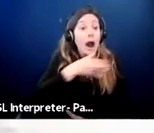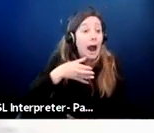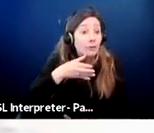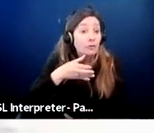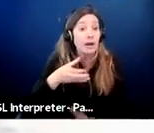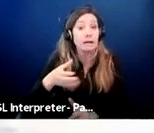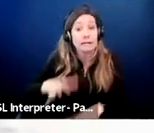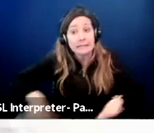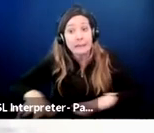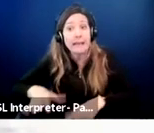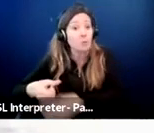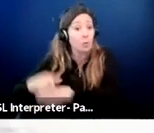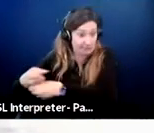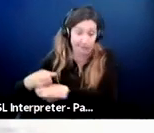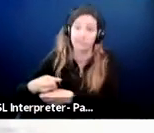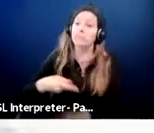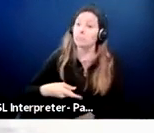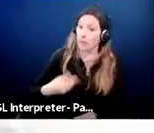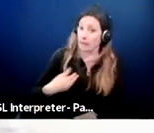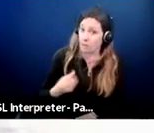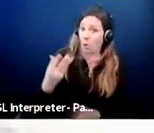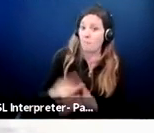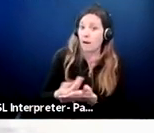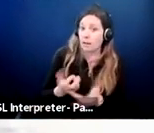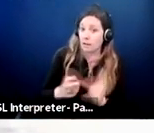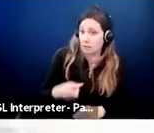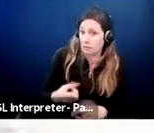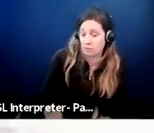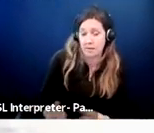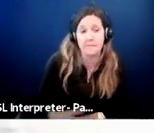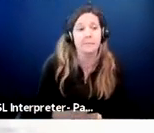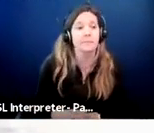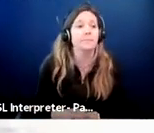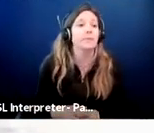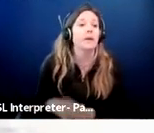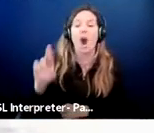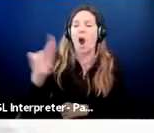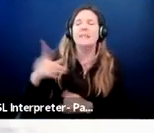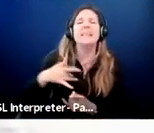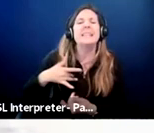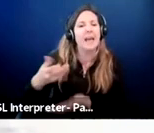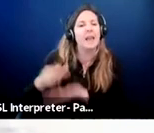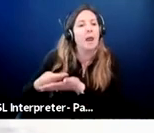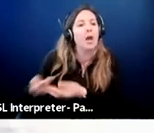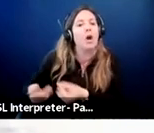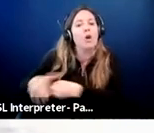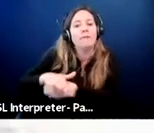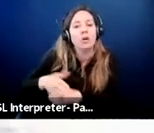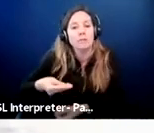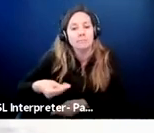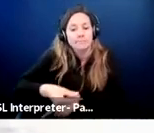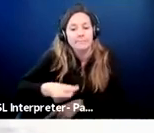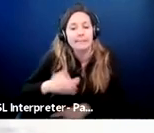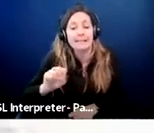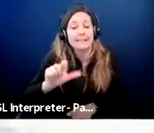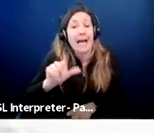manufacturing. So most R&D grants will cover salaries. That's their most focus. There's R&D initiatives, but it doesn't have to